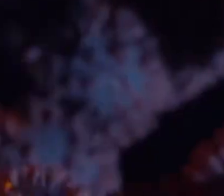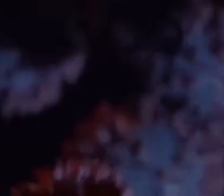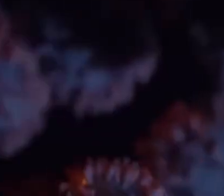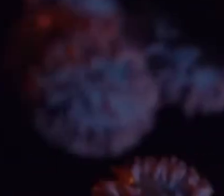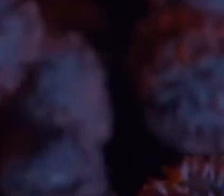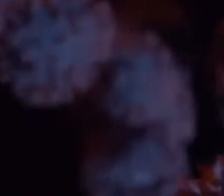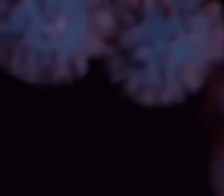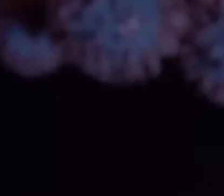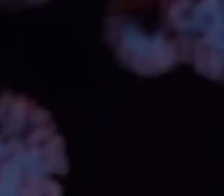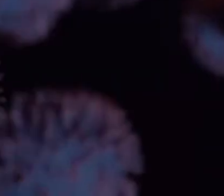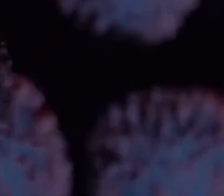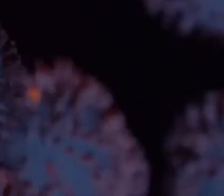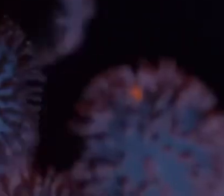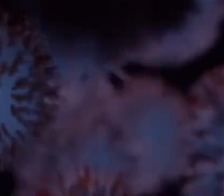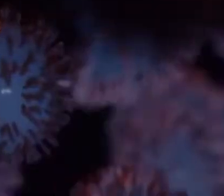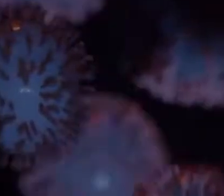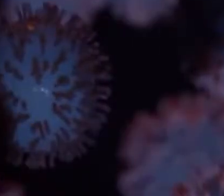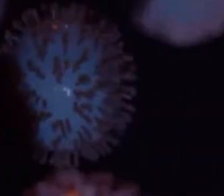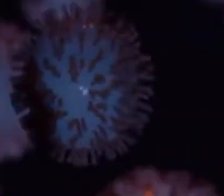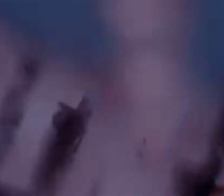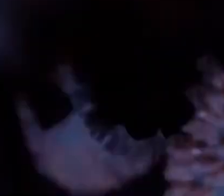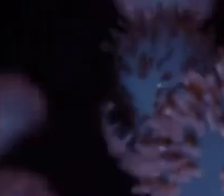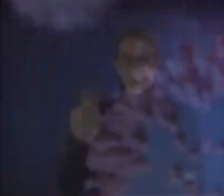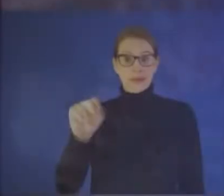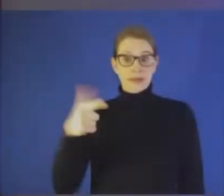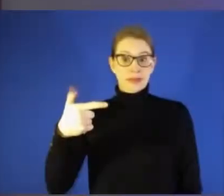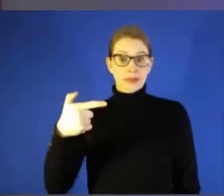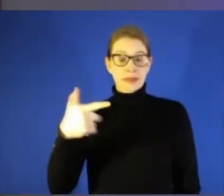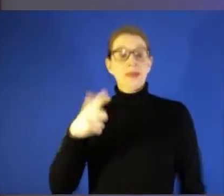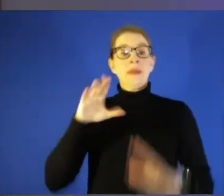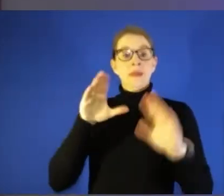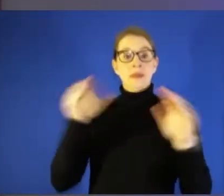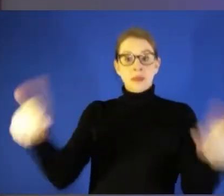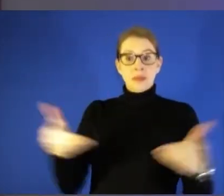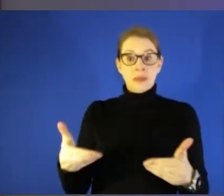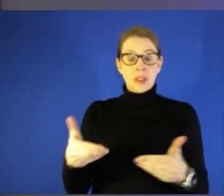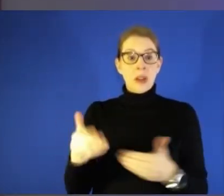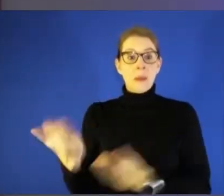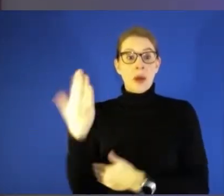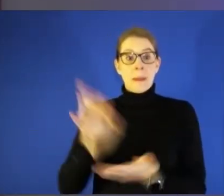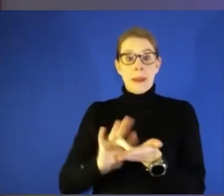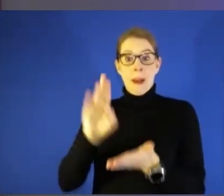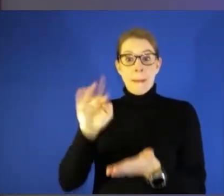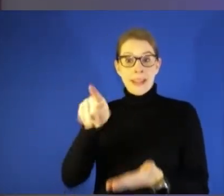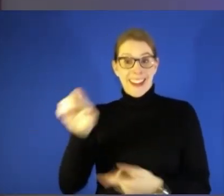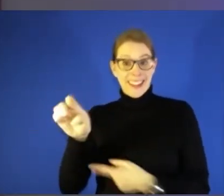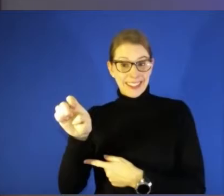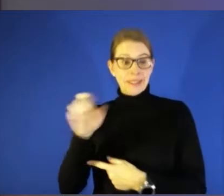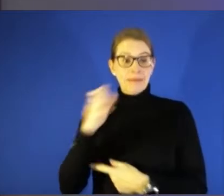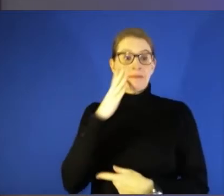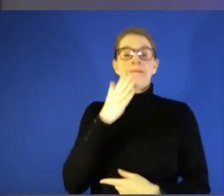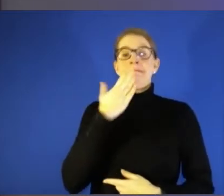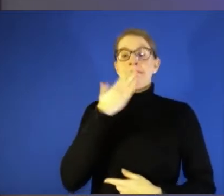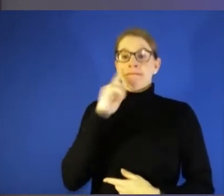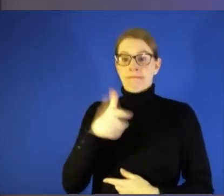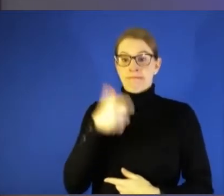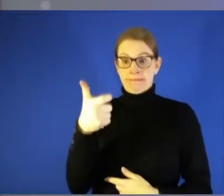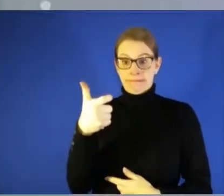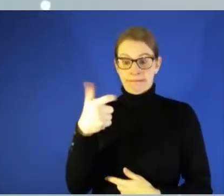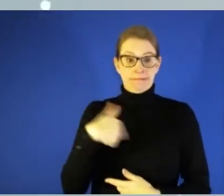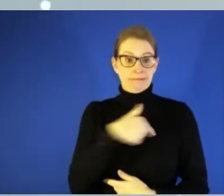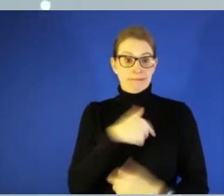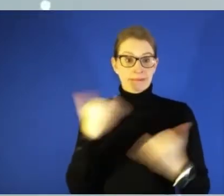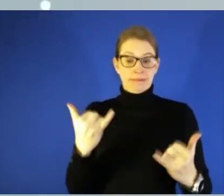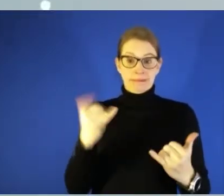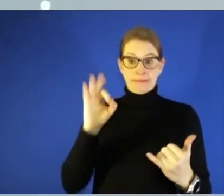Good morning, everyone. It is Friday, January 21st. Welcome to the Morning Medical Update. Thank you so much for joining us here on Facebook and on YouTube. Coming up today, we